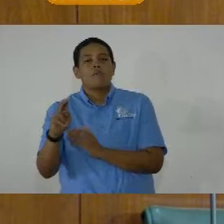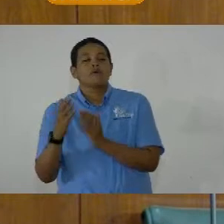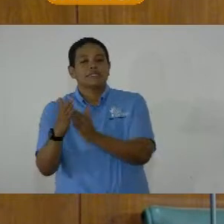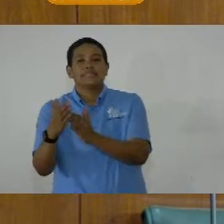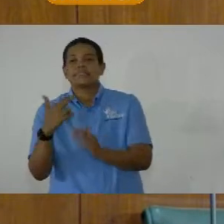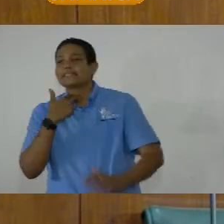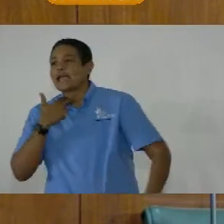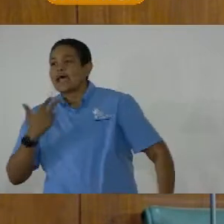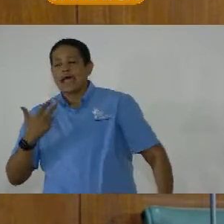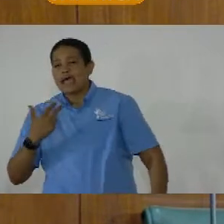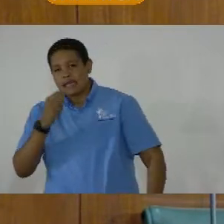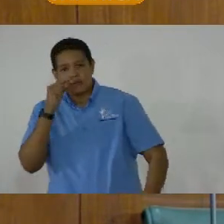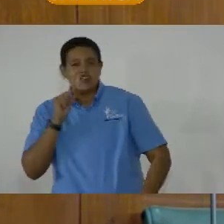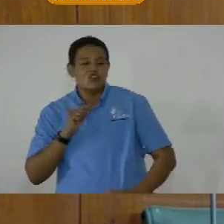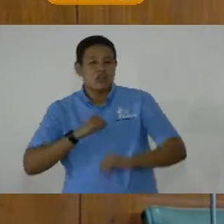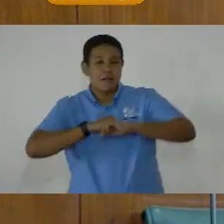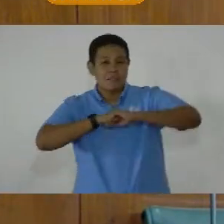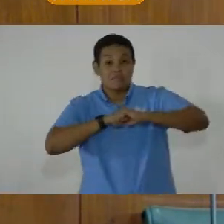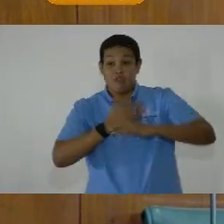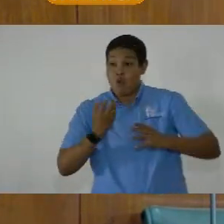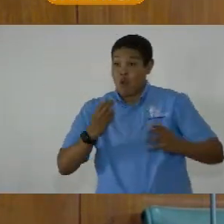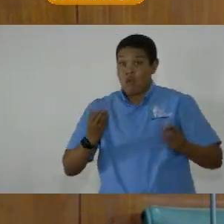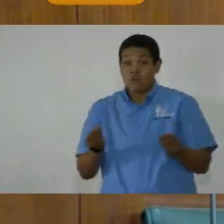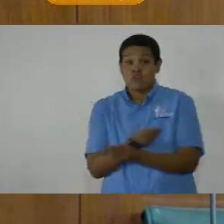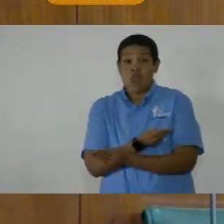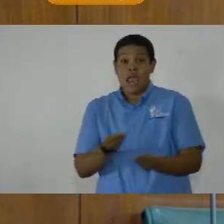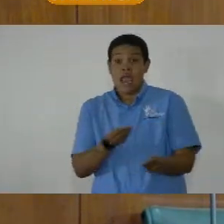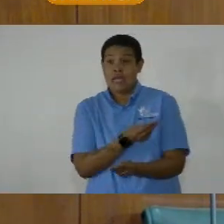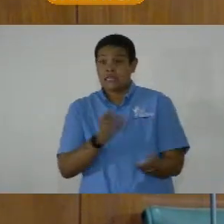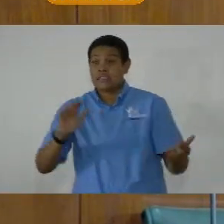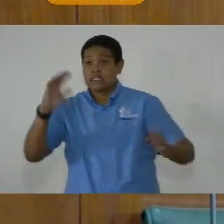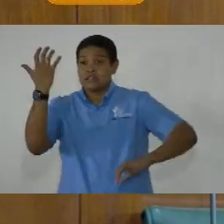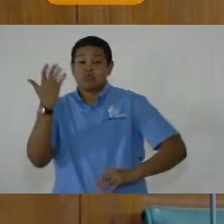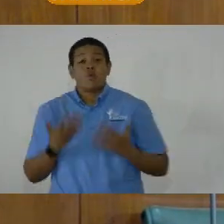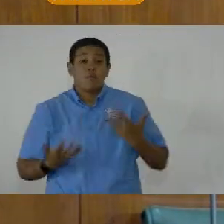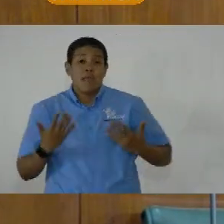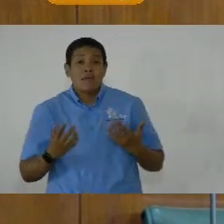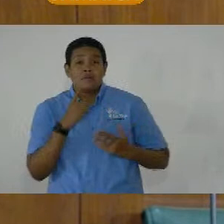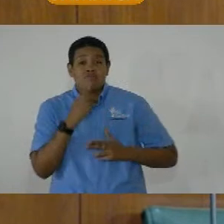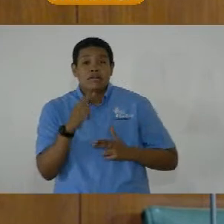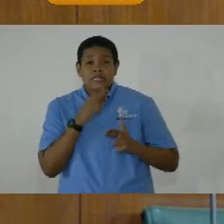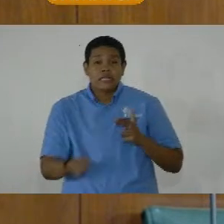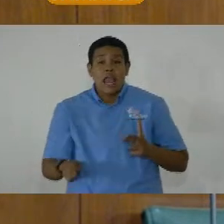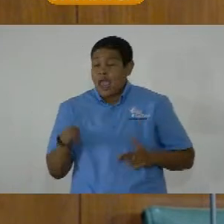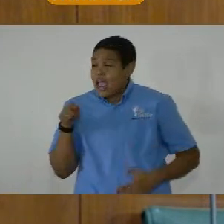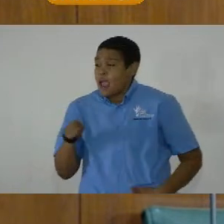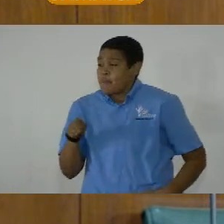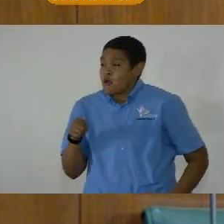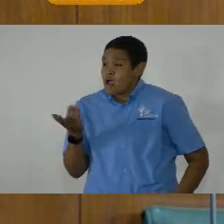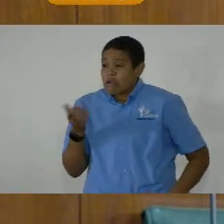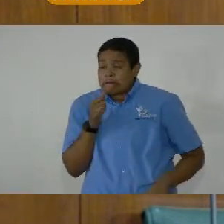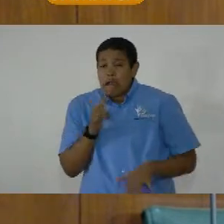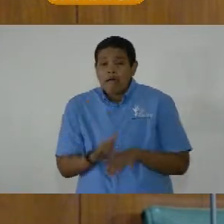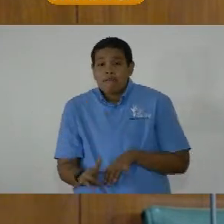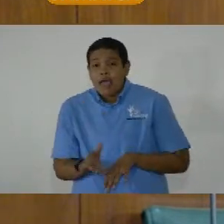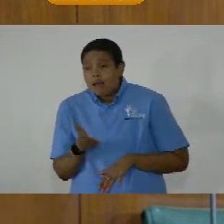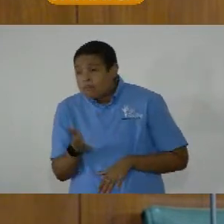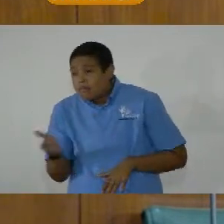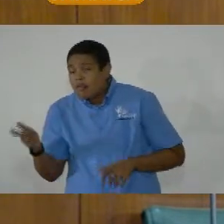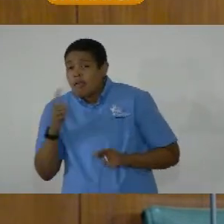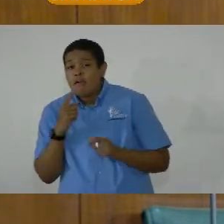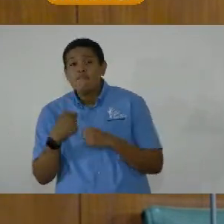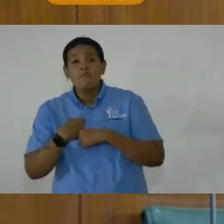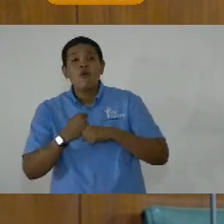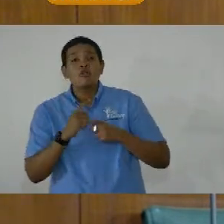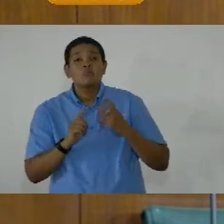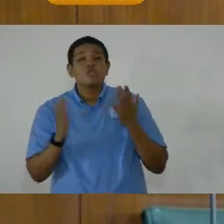Or, Madam Speaker, it might be trade disputes for which there are temporary unavailability of goods